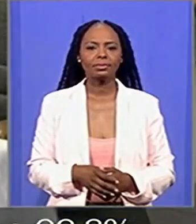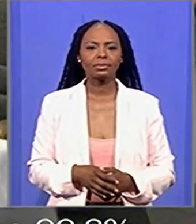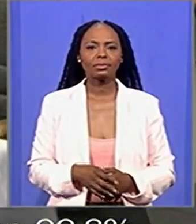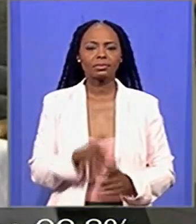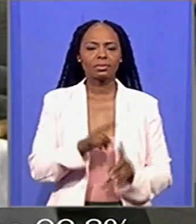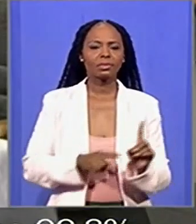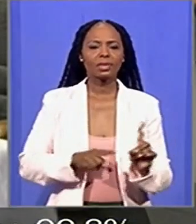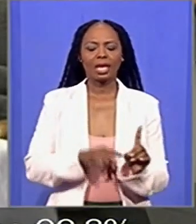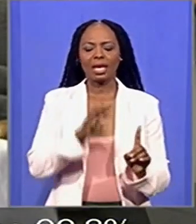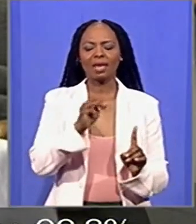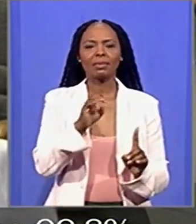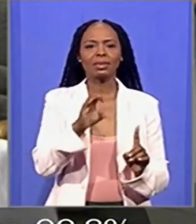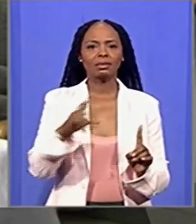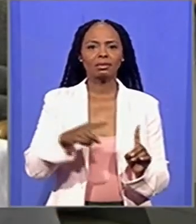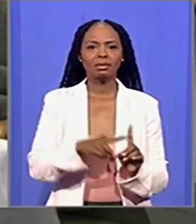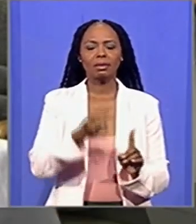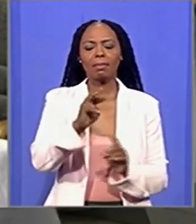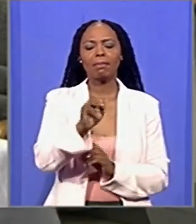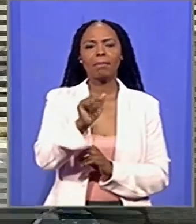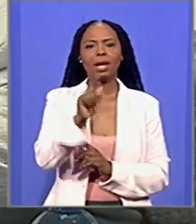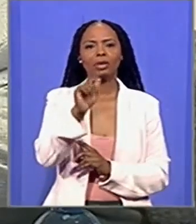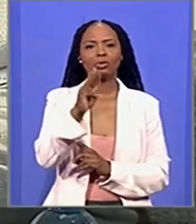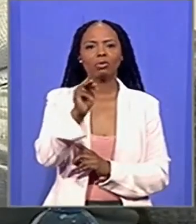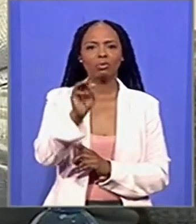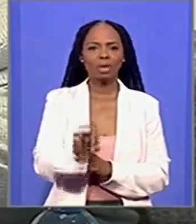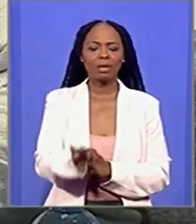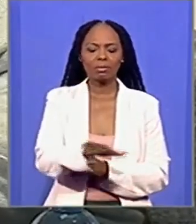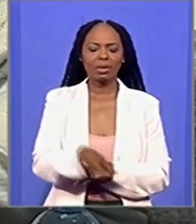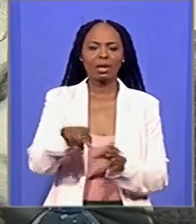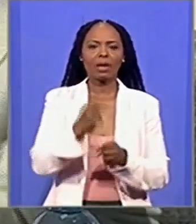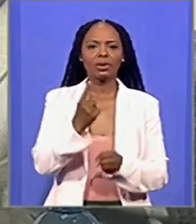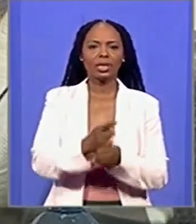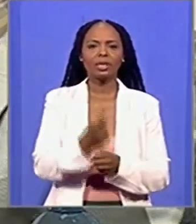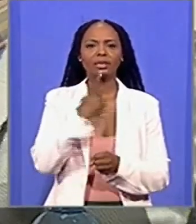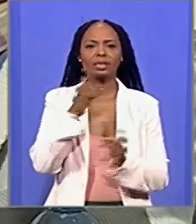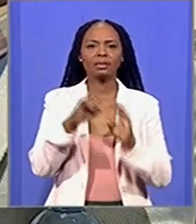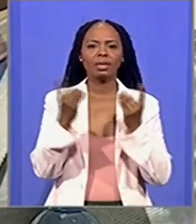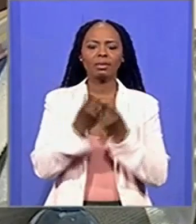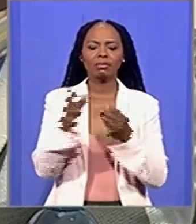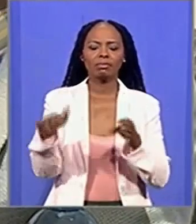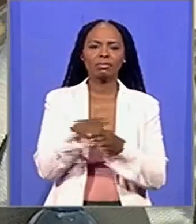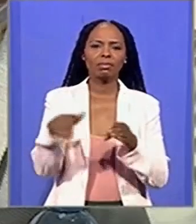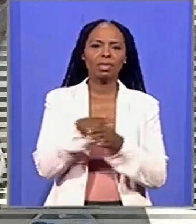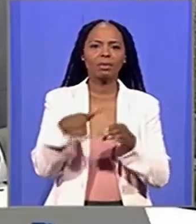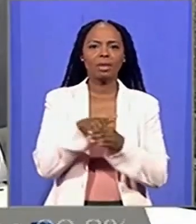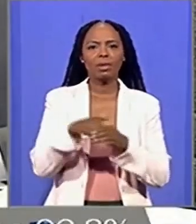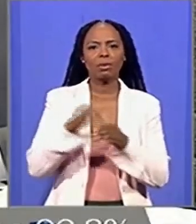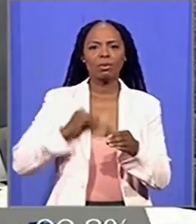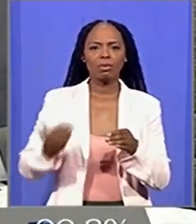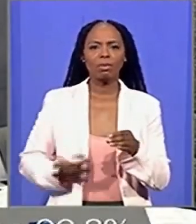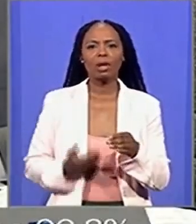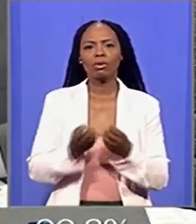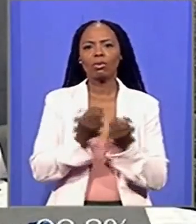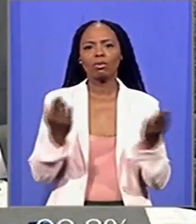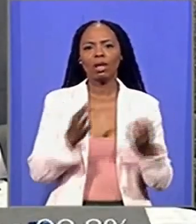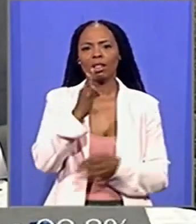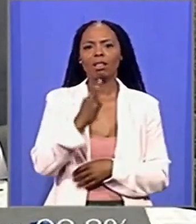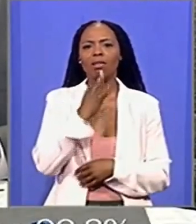Mokuruthamaga wa thuto mo Gauteng Matome Chilwane a re lefapha la gagwe la amogela barutwana ba bašwa ba ka nna dikete di le 30 ngwaga le ngwaga go